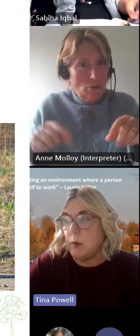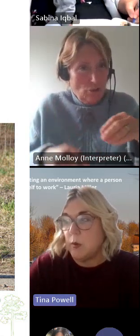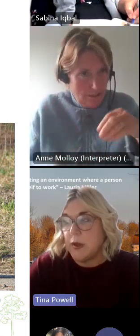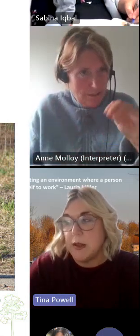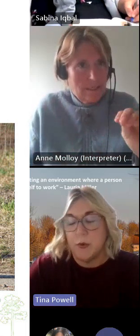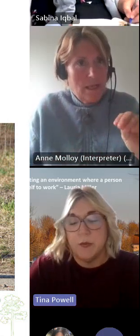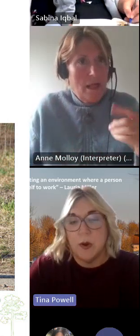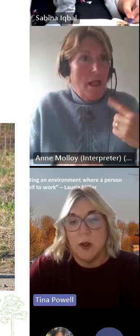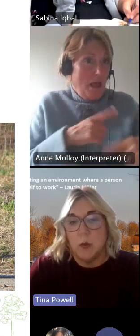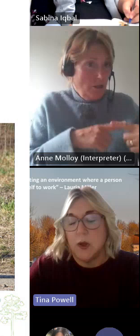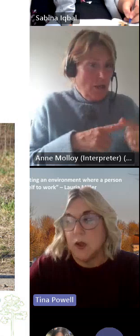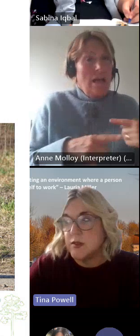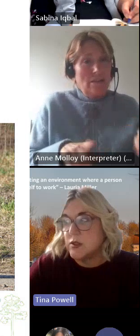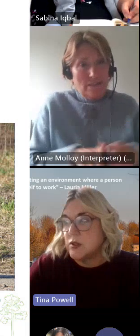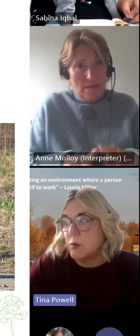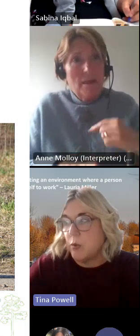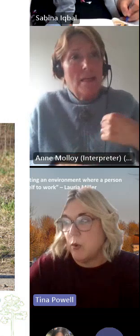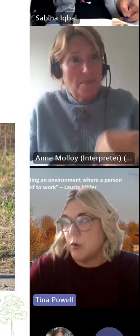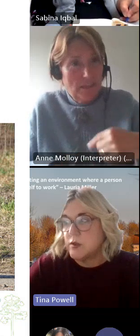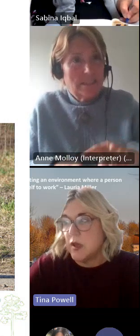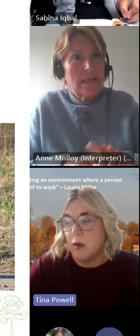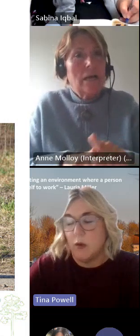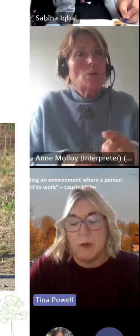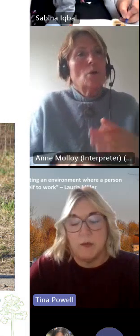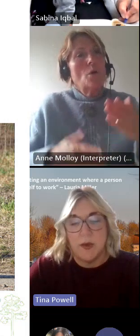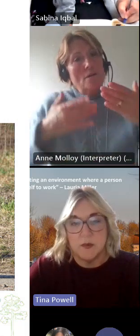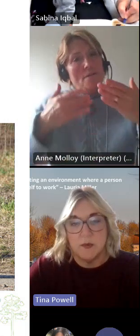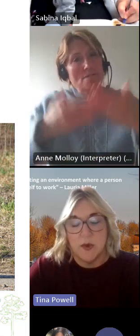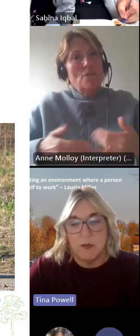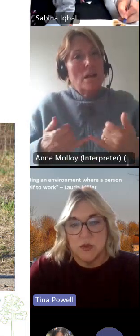year, we enabled frontline workers to support